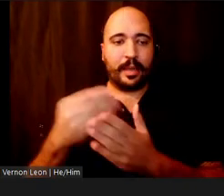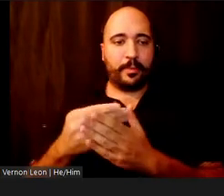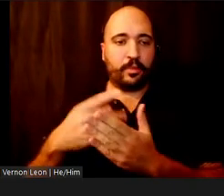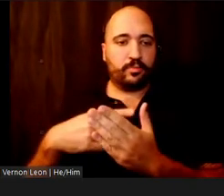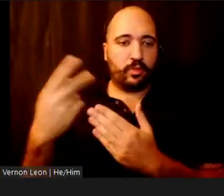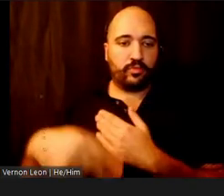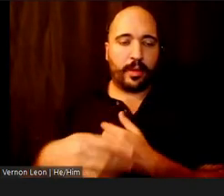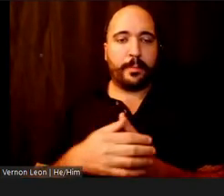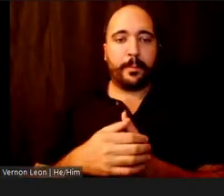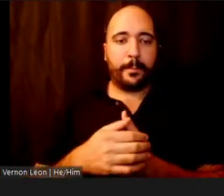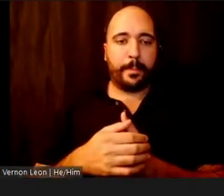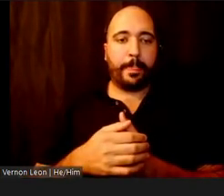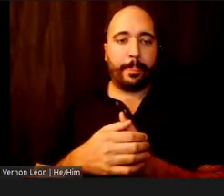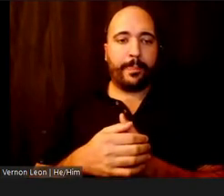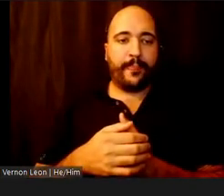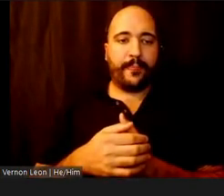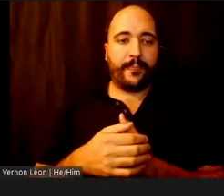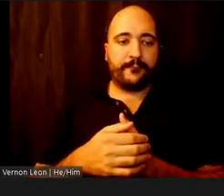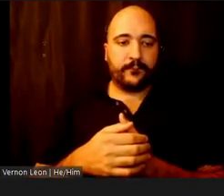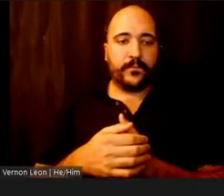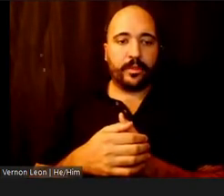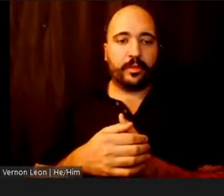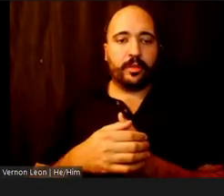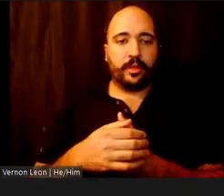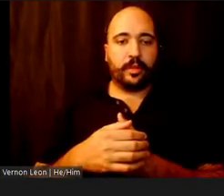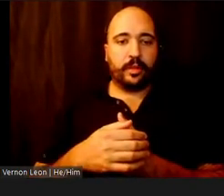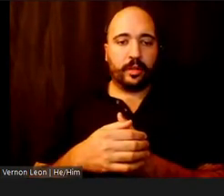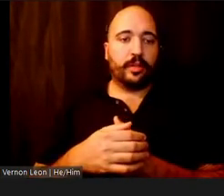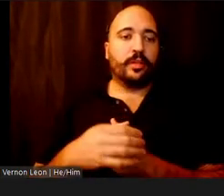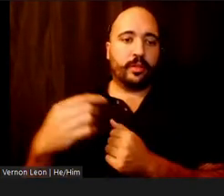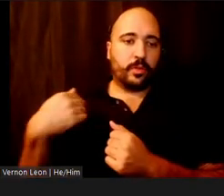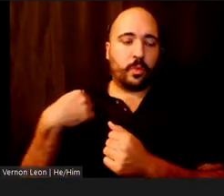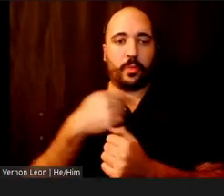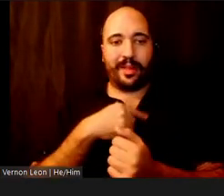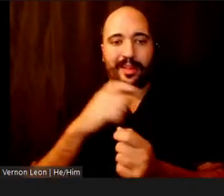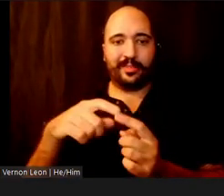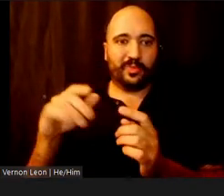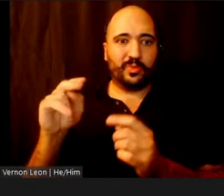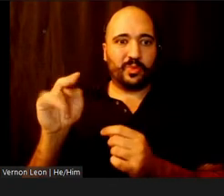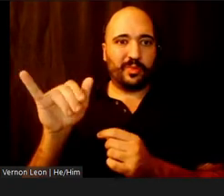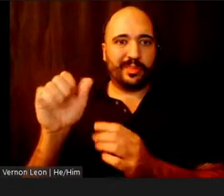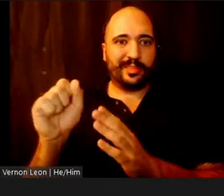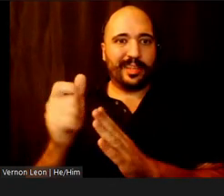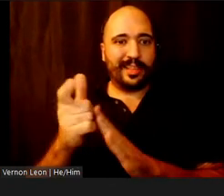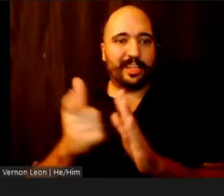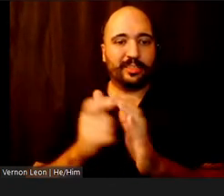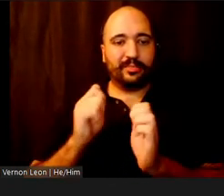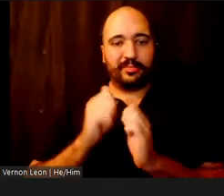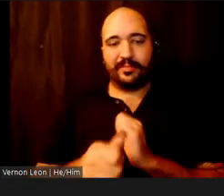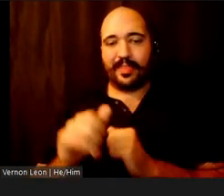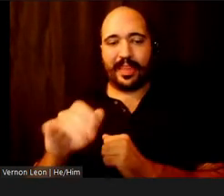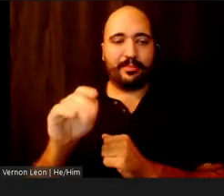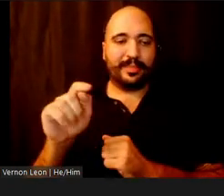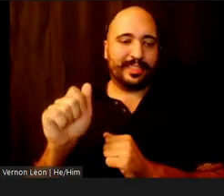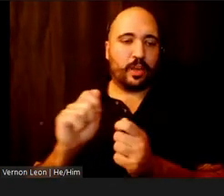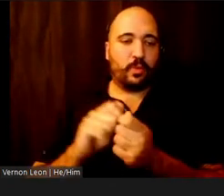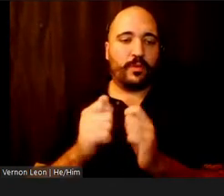establish a tolling program consistent with the purposes underlying the New York State legislation entitled the MTA Reform and Traffic Mobility Act.